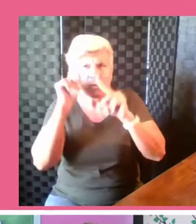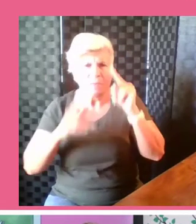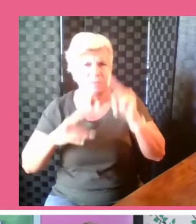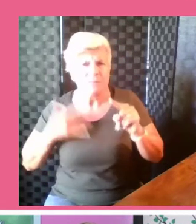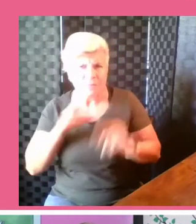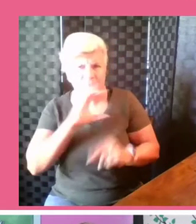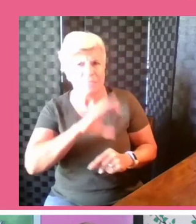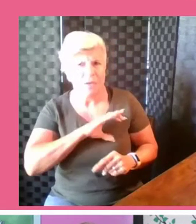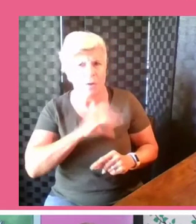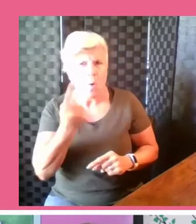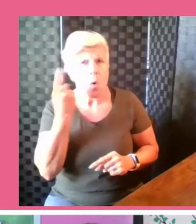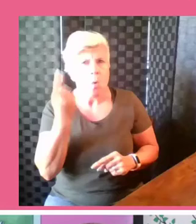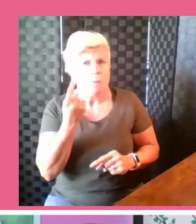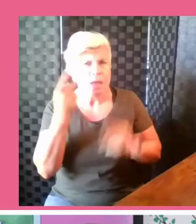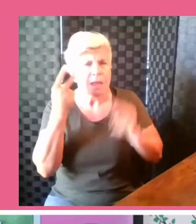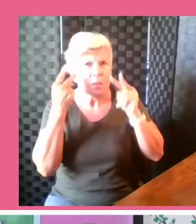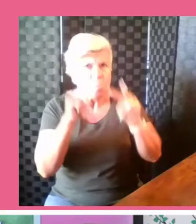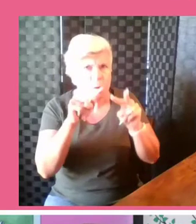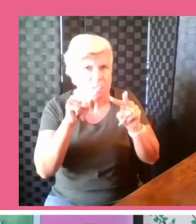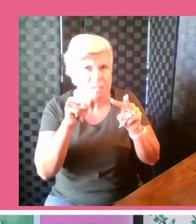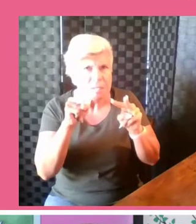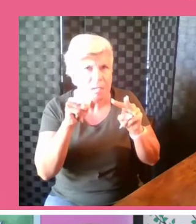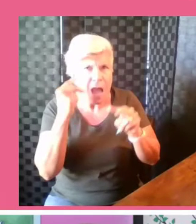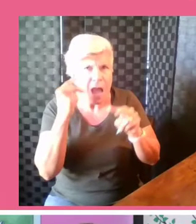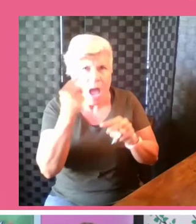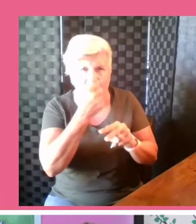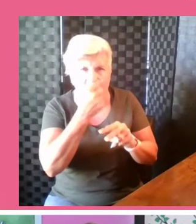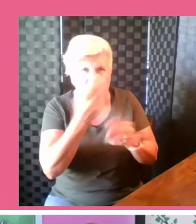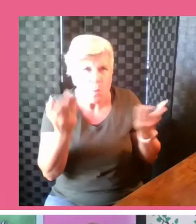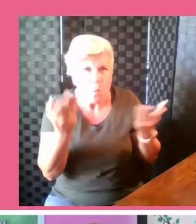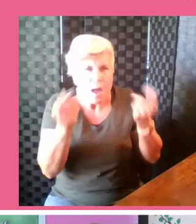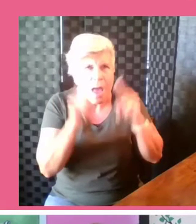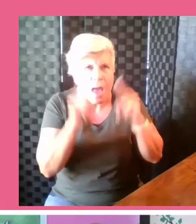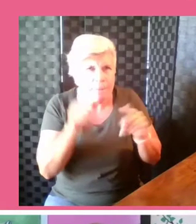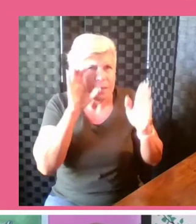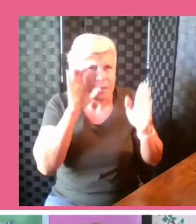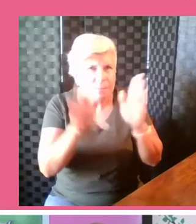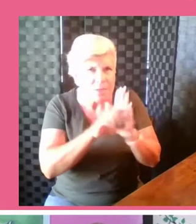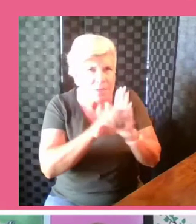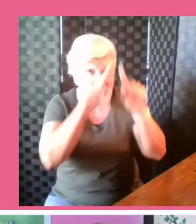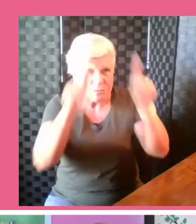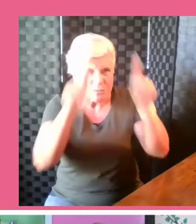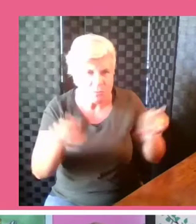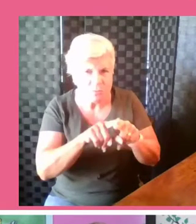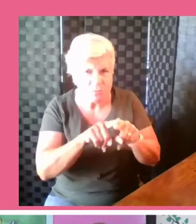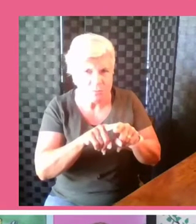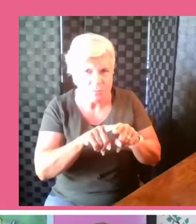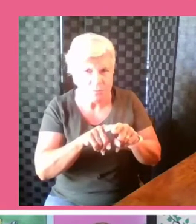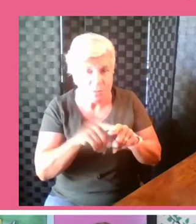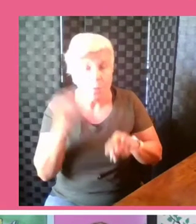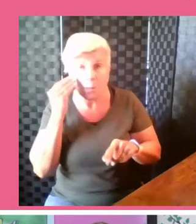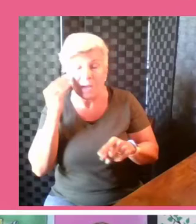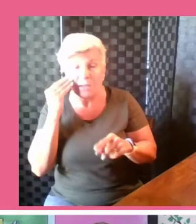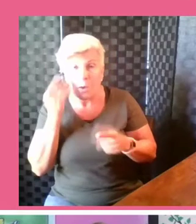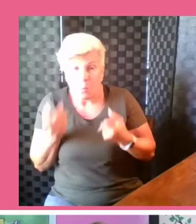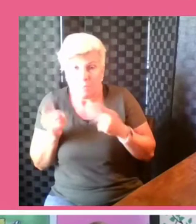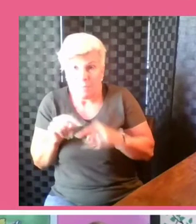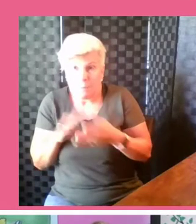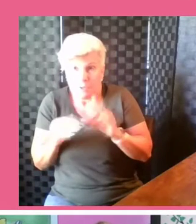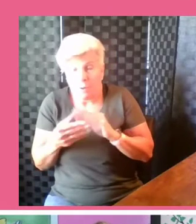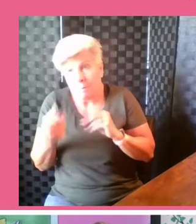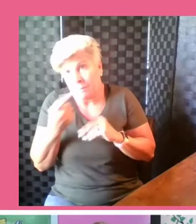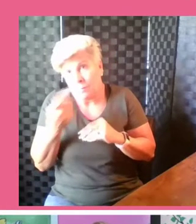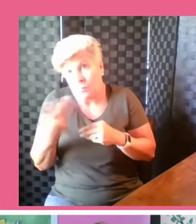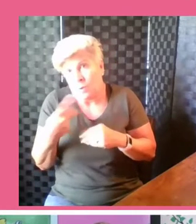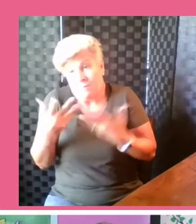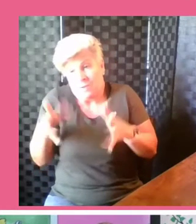of the character. We're just seeing with our eyes just the picture alone. Now we know what's going on in the story